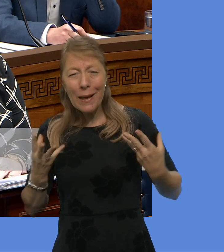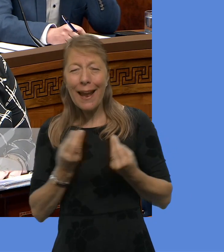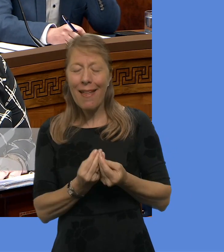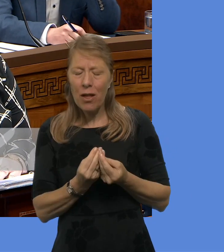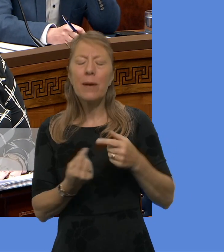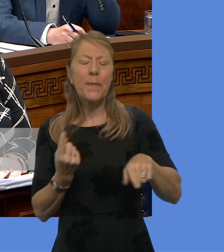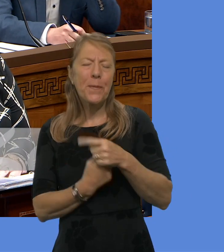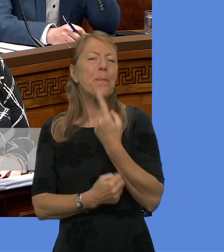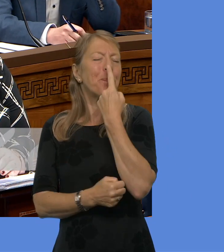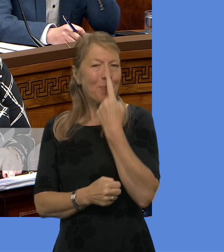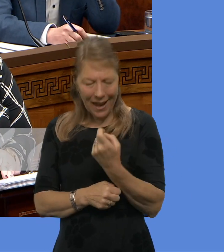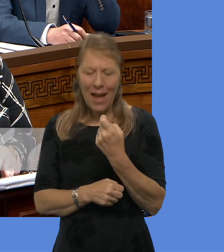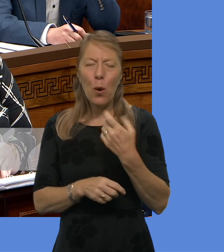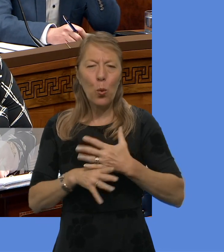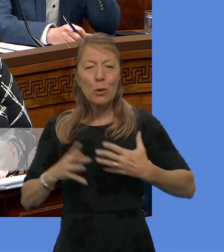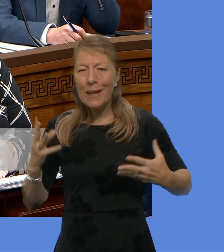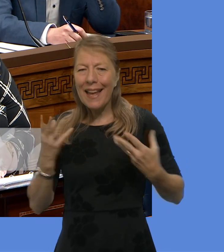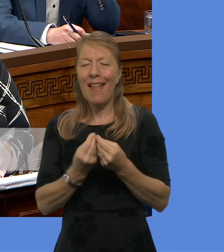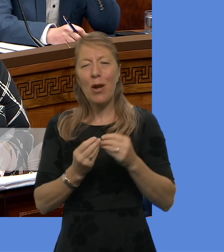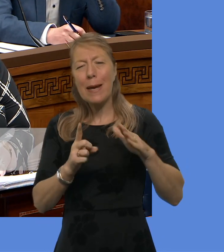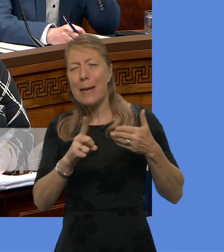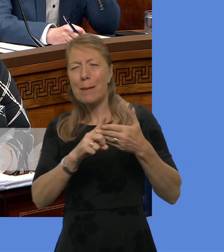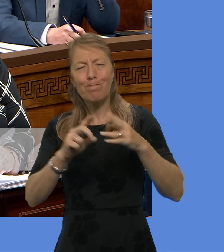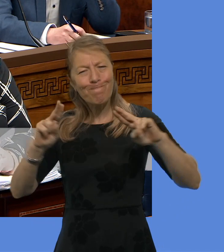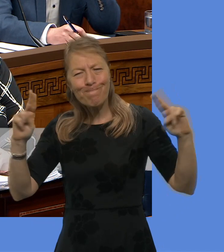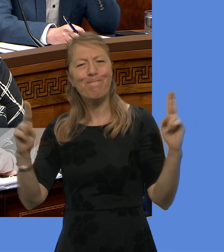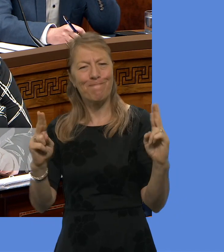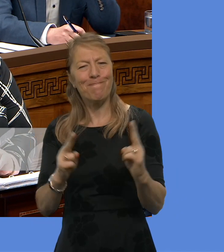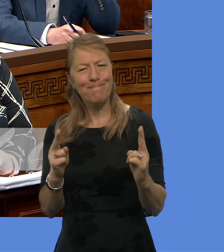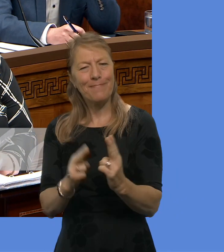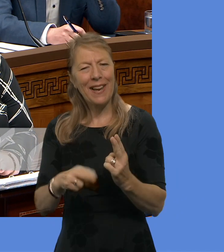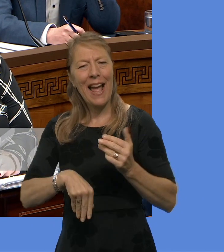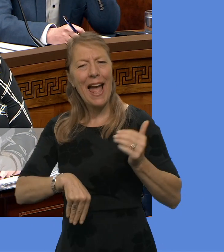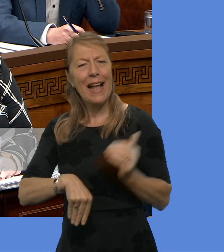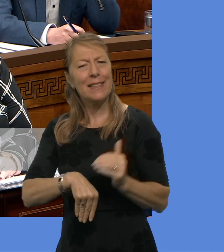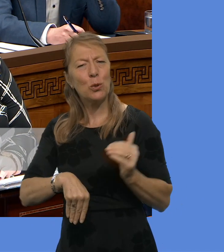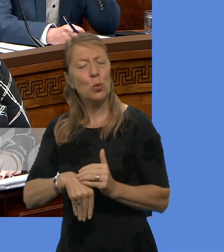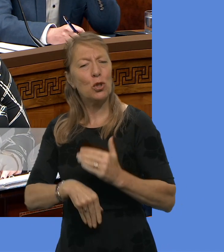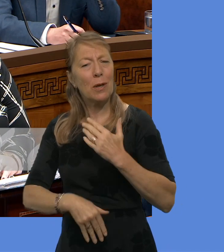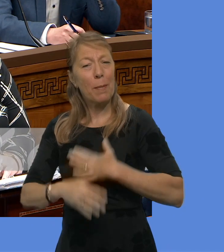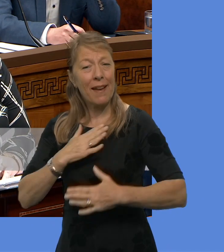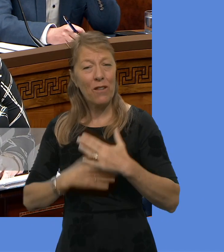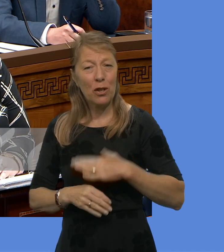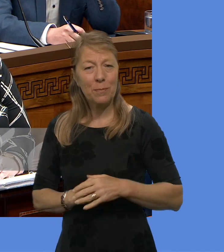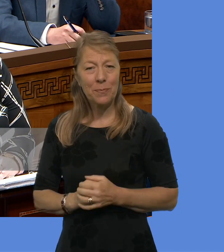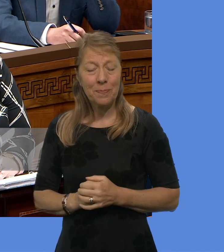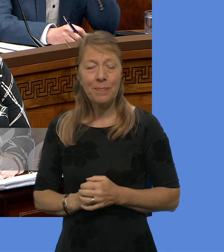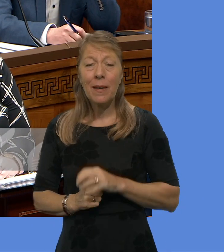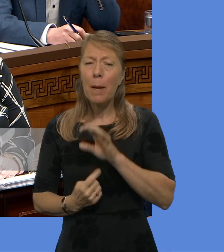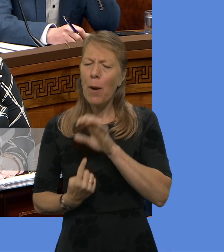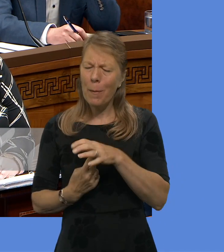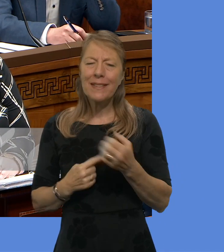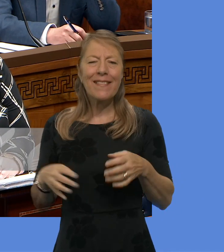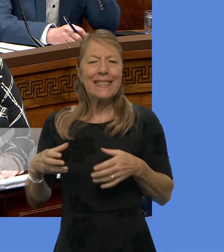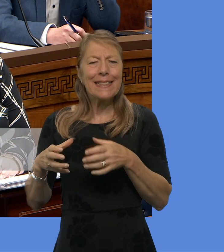long-term solutions to prevent incidents arising and to tackle the impact of ASB. The Department's interfaces team works alongside local communities